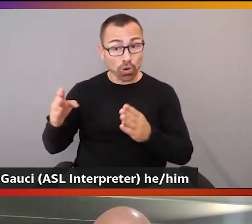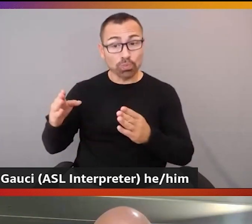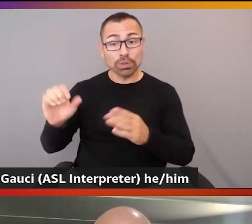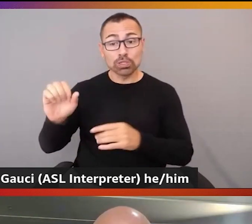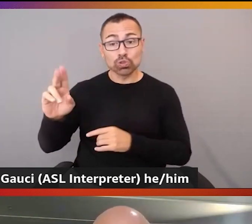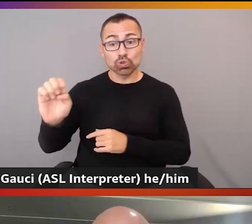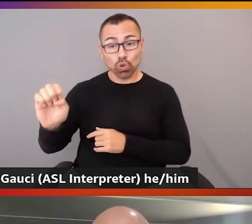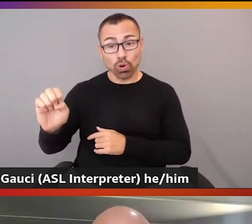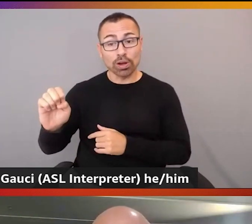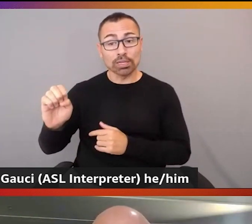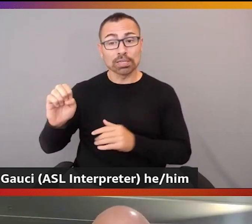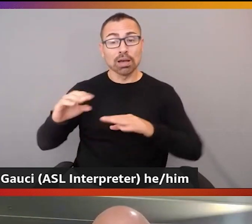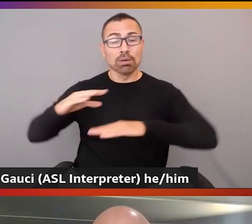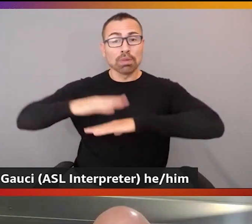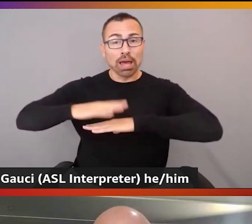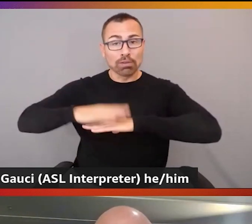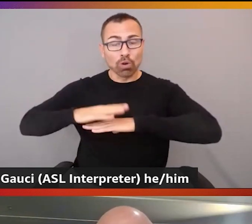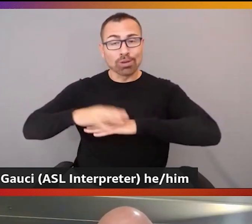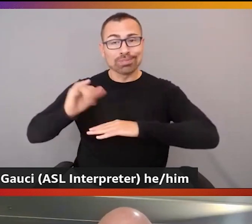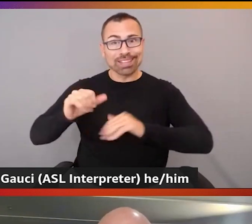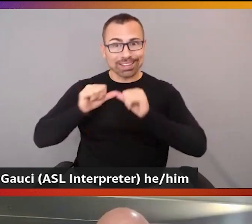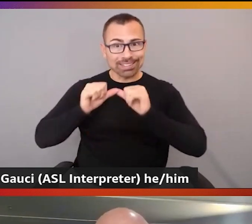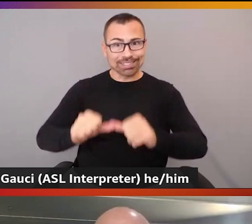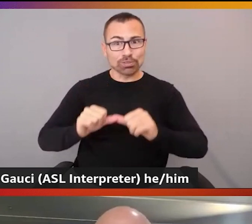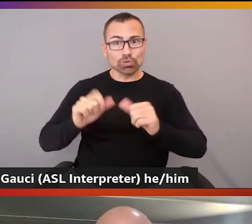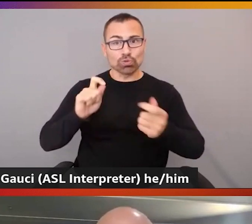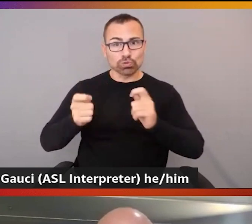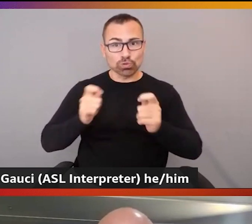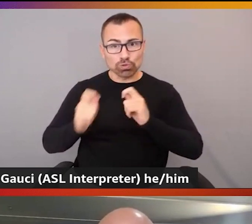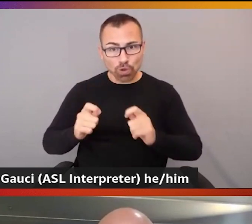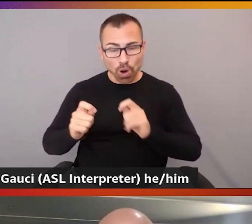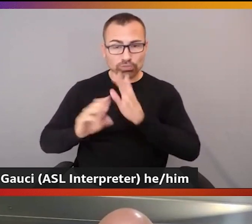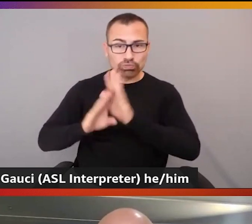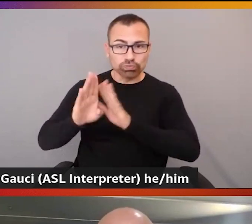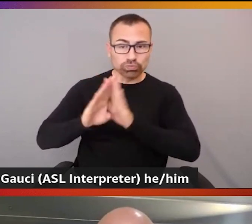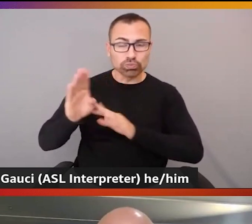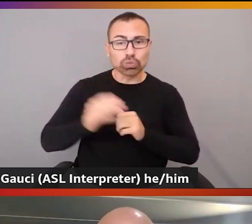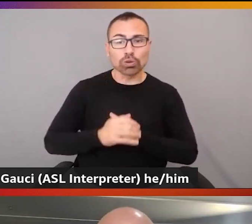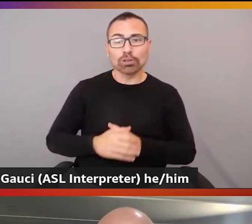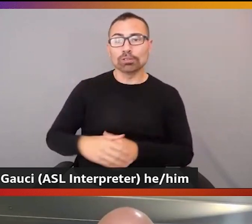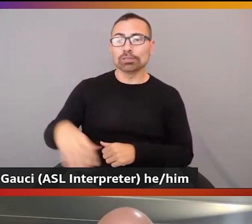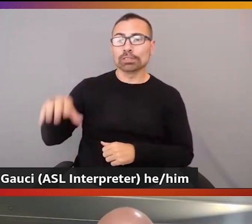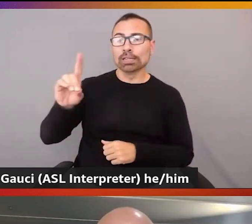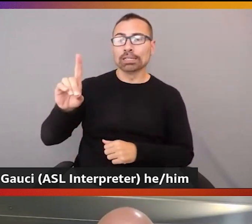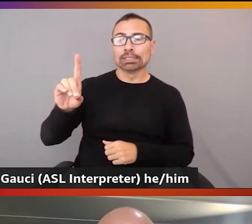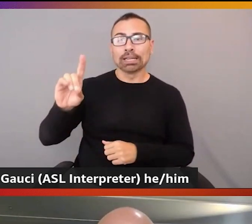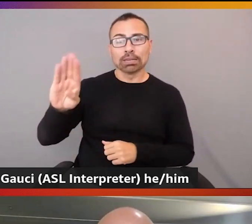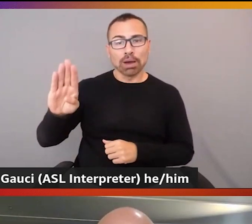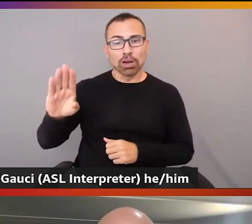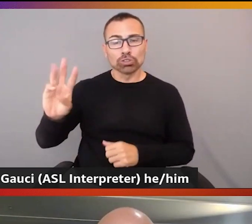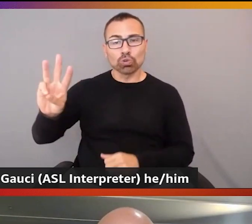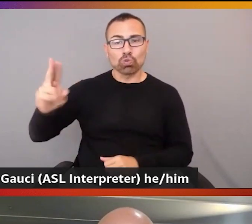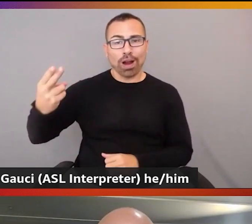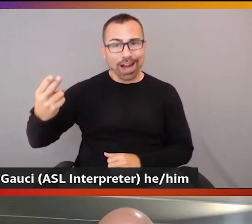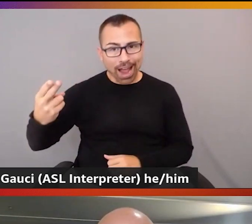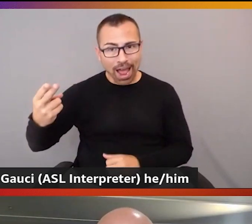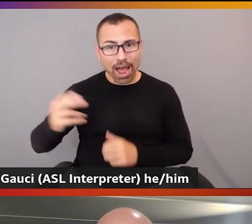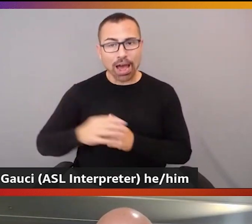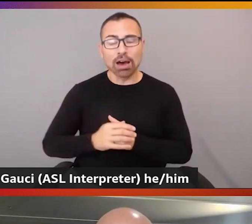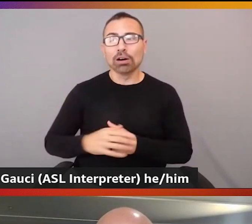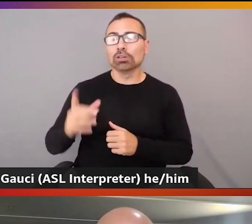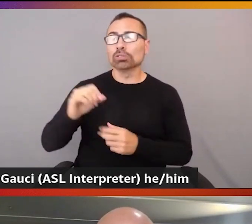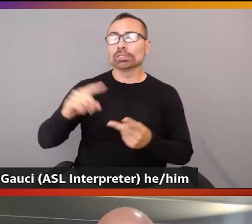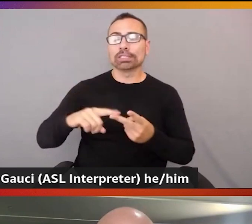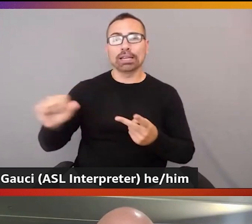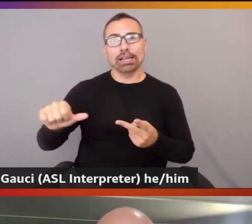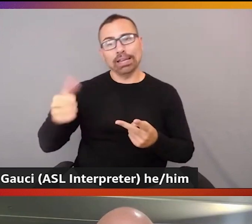on. New data warehouse systems, NoSQL systems, and whatever else you might need to use to move your data lakes.